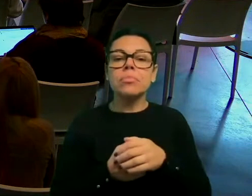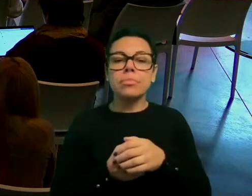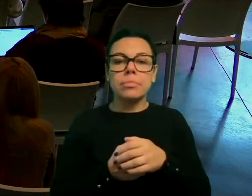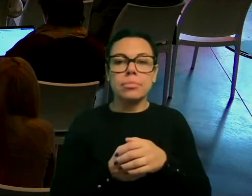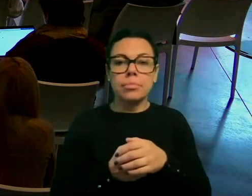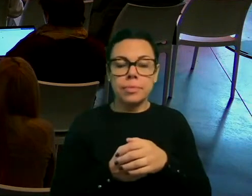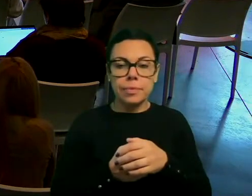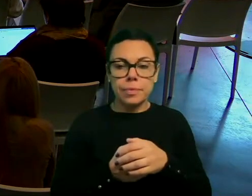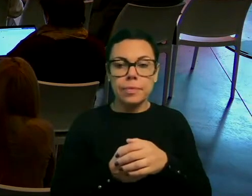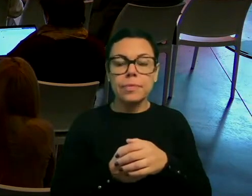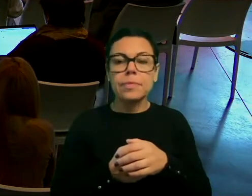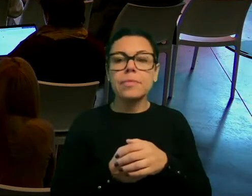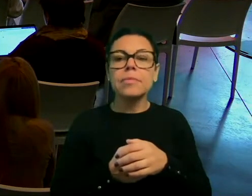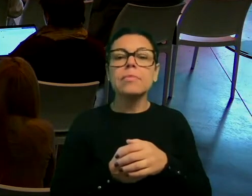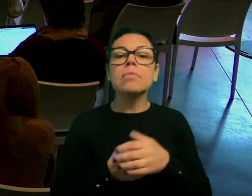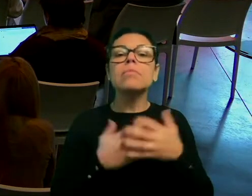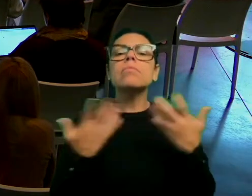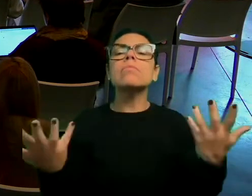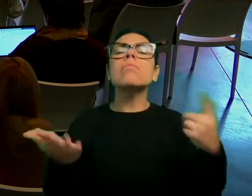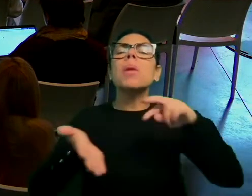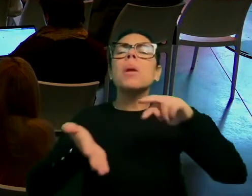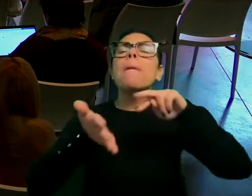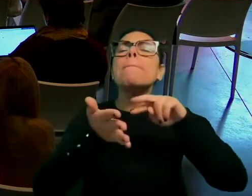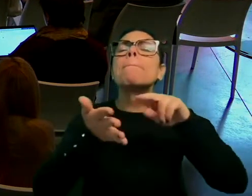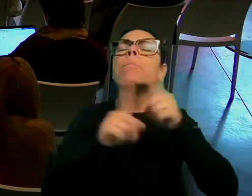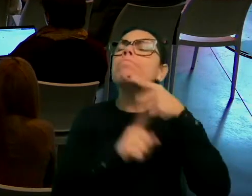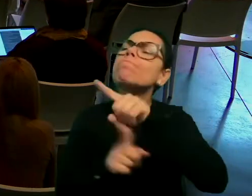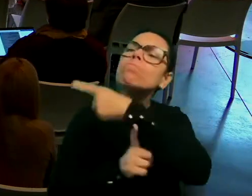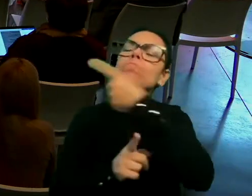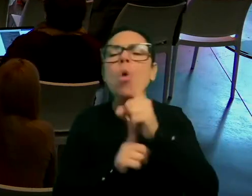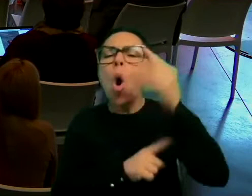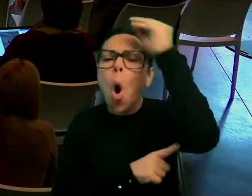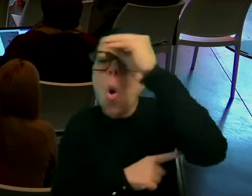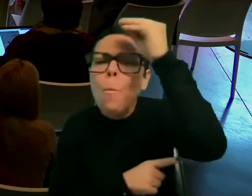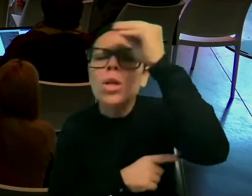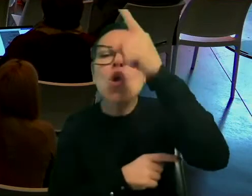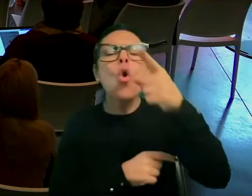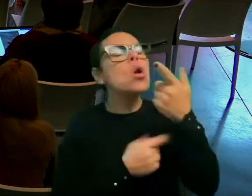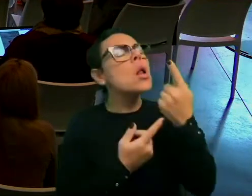the suggestions from the audience we need to talk about. Looking forward. Thank you very much. We're going to see you back. An applause for Helena.